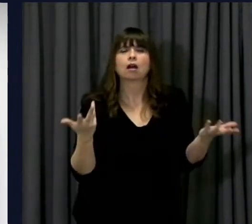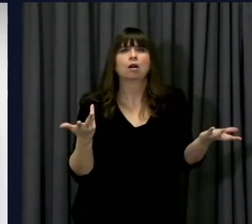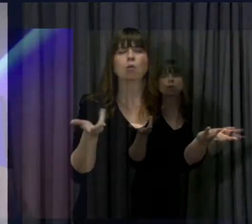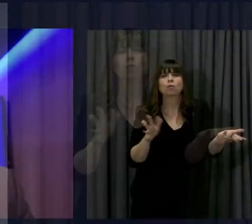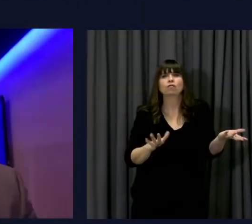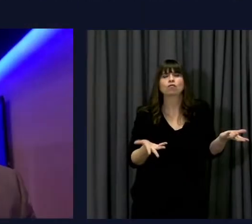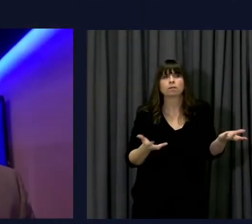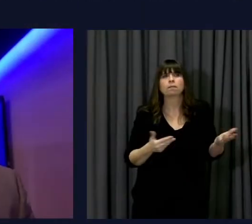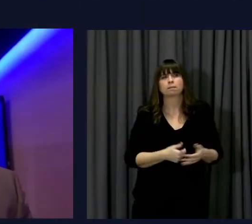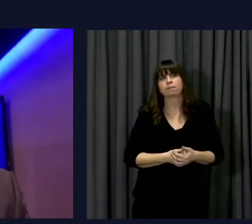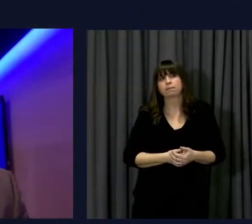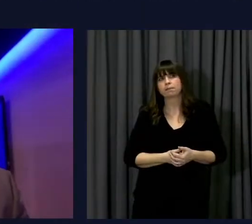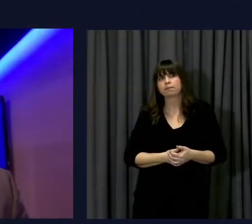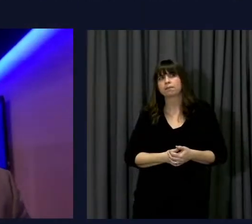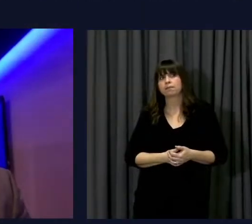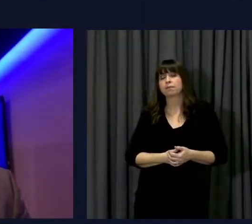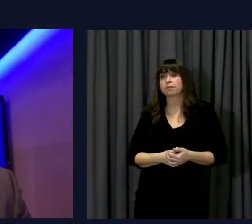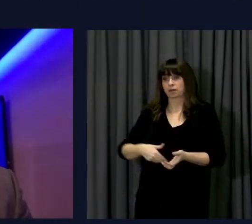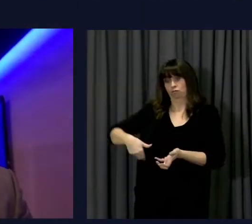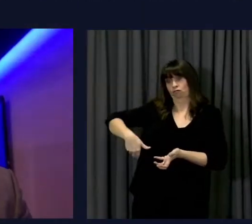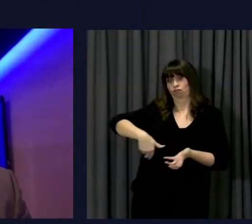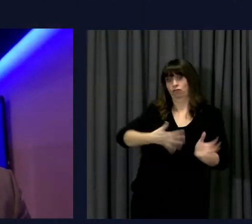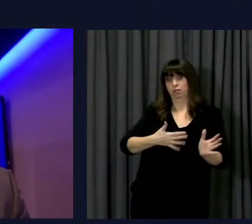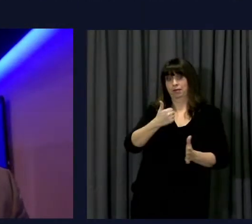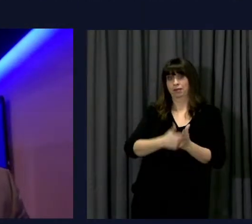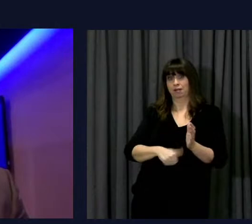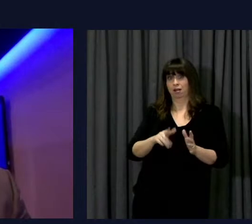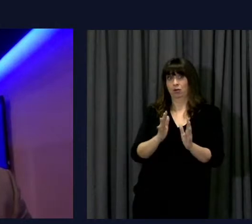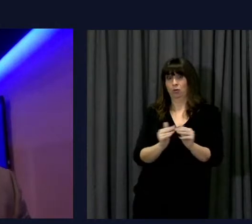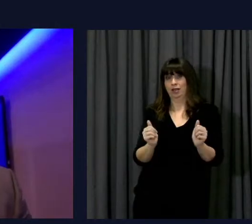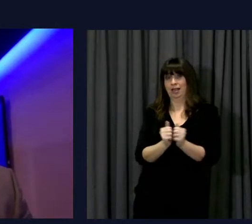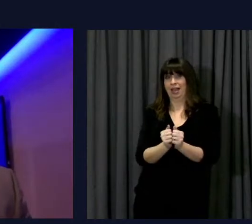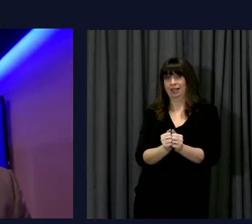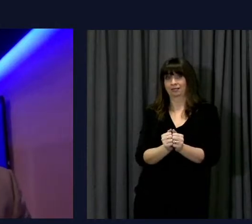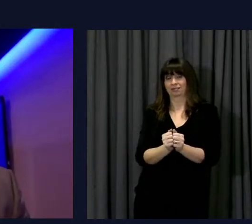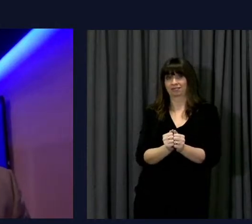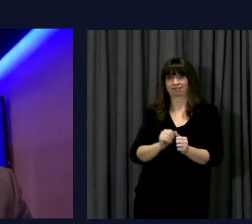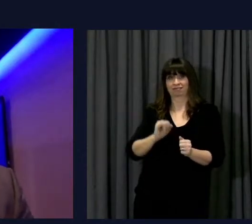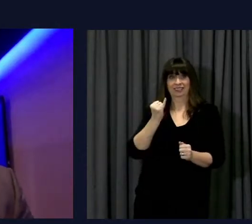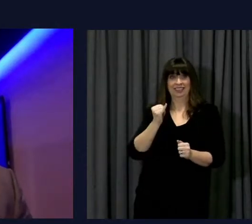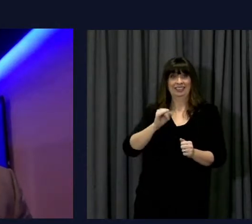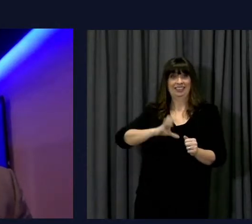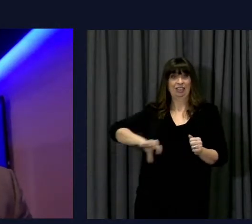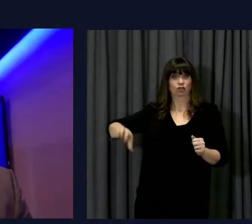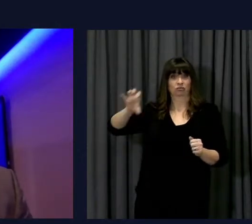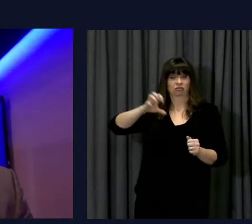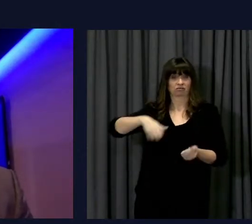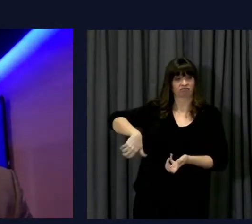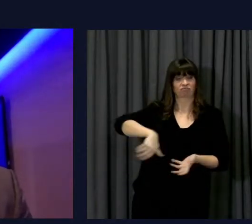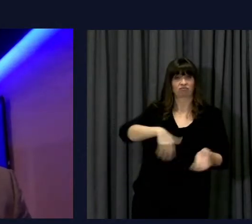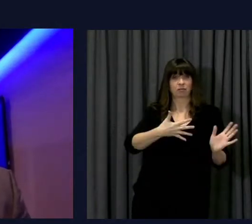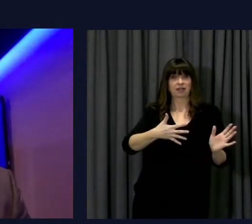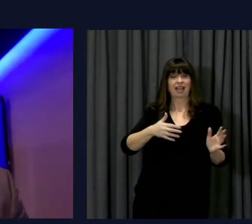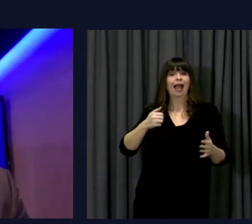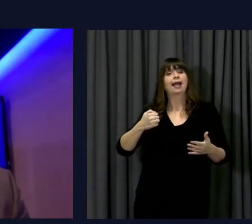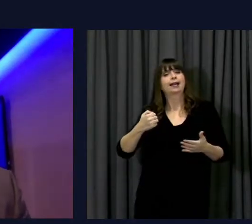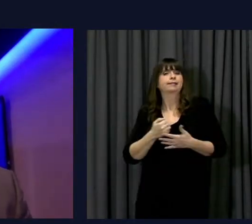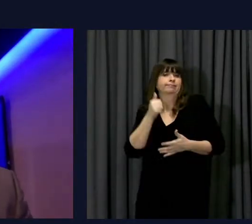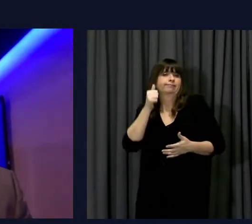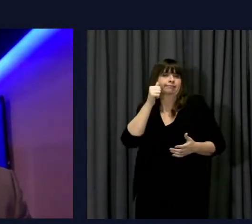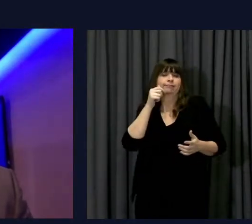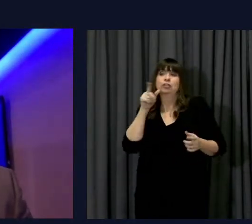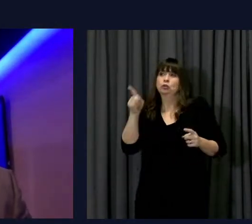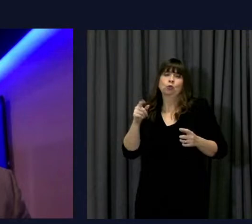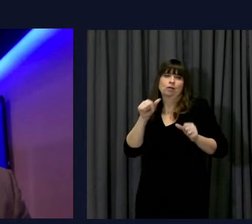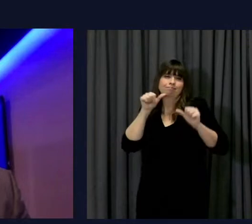Thank you. And of course, the Six Nations starts this weekend, but of course it'll be very different because of crowds not being allowed. I know you're a